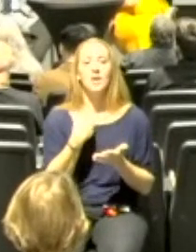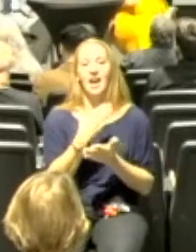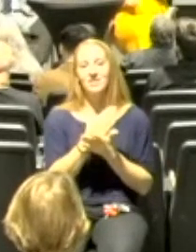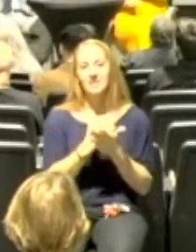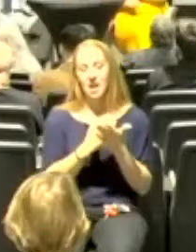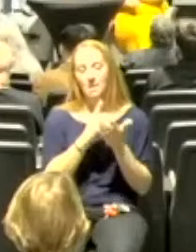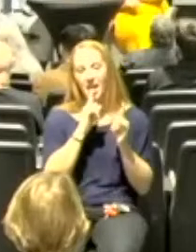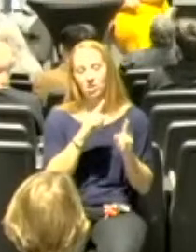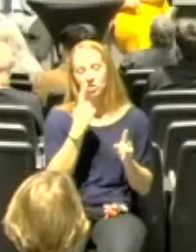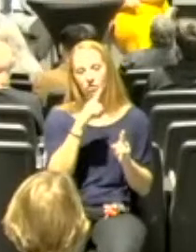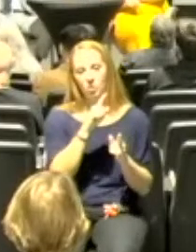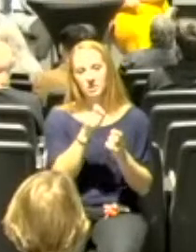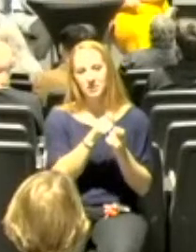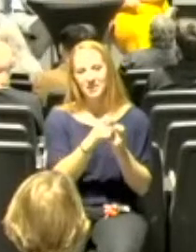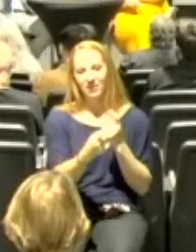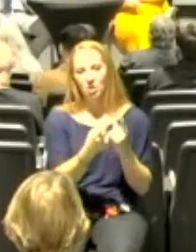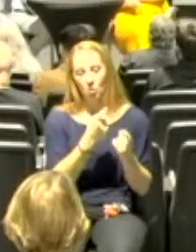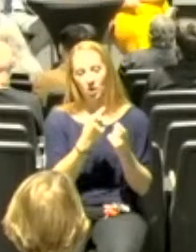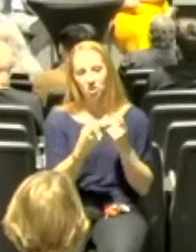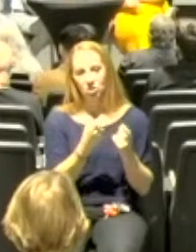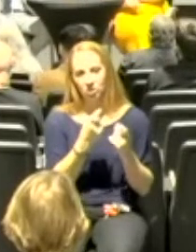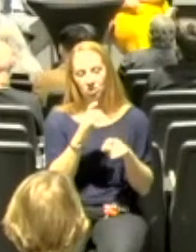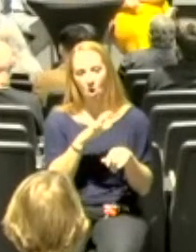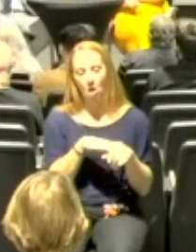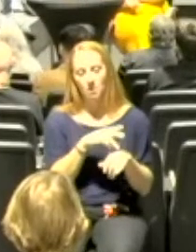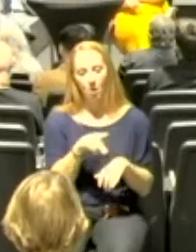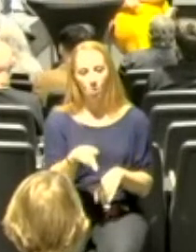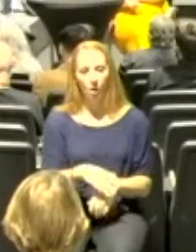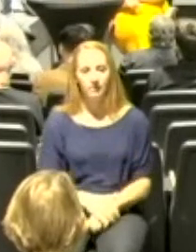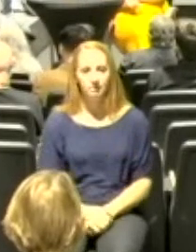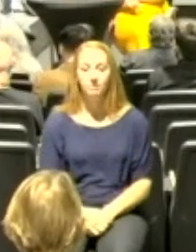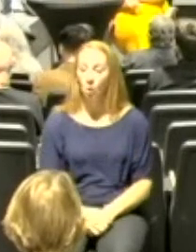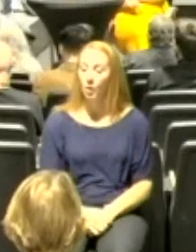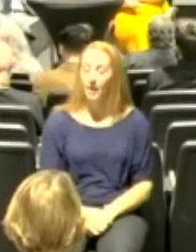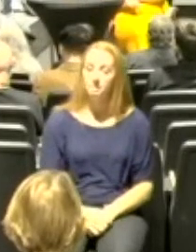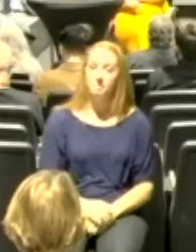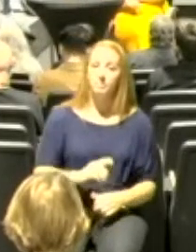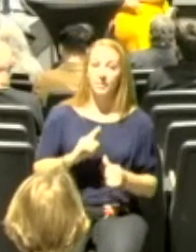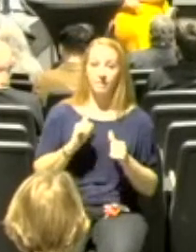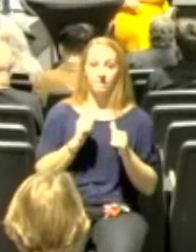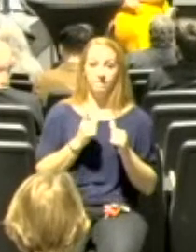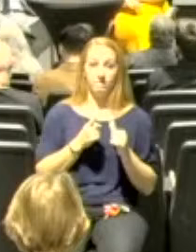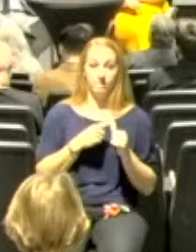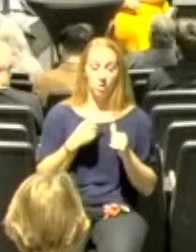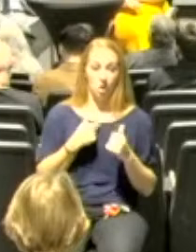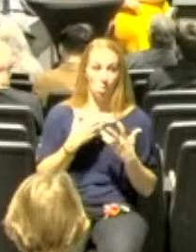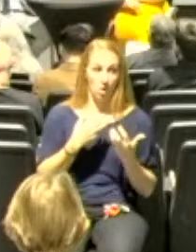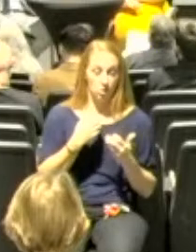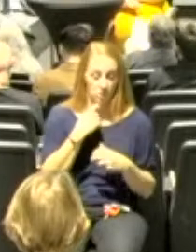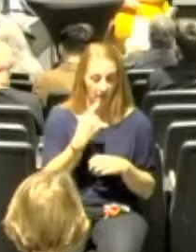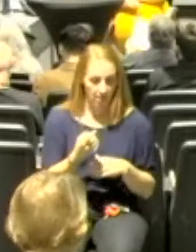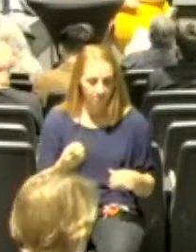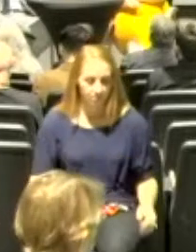specific questions we received that are back on the PowerPoint? Okay, so let me first